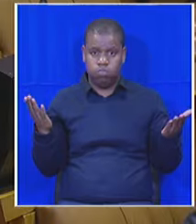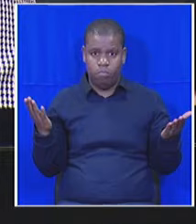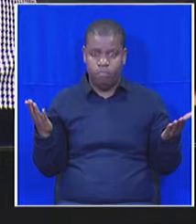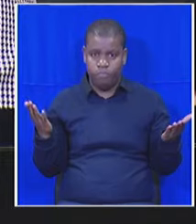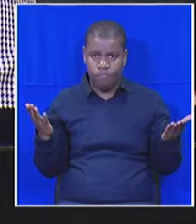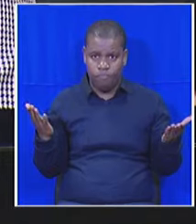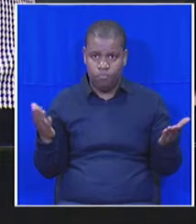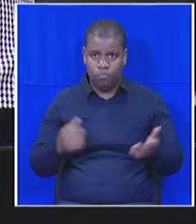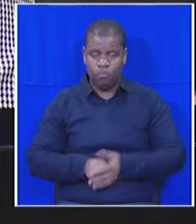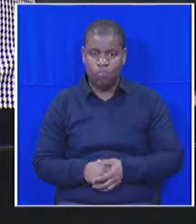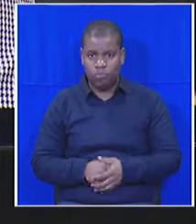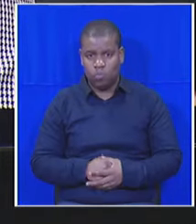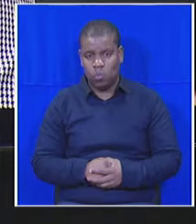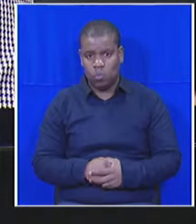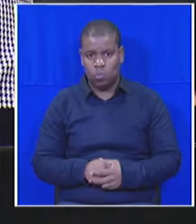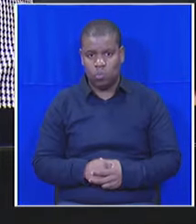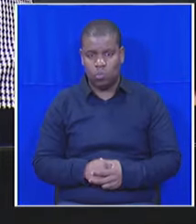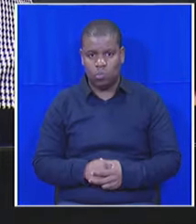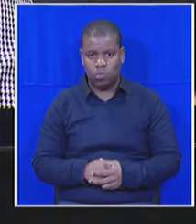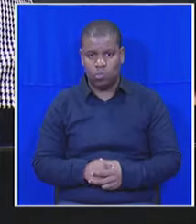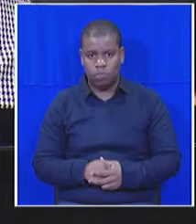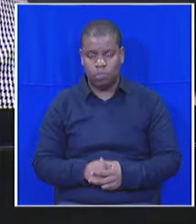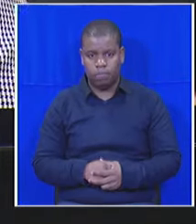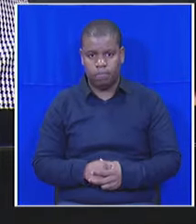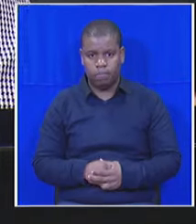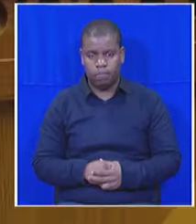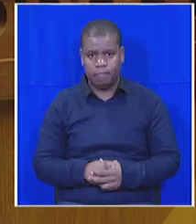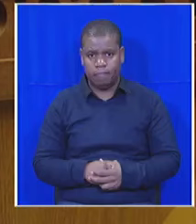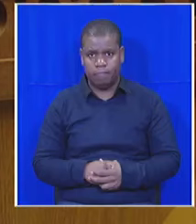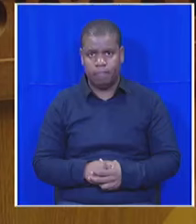a point of order. Continue, Honourable Ollis.